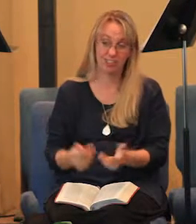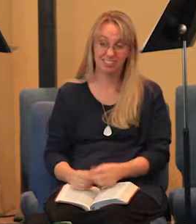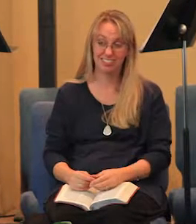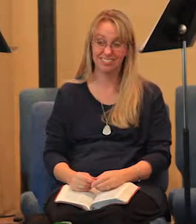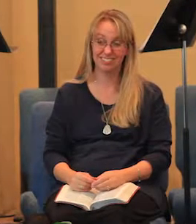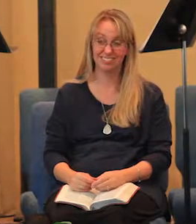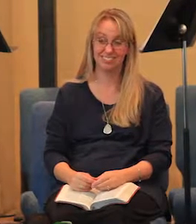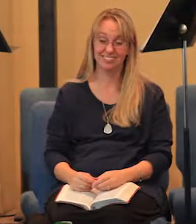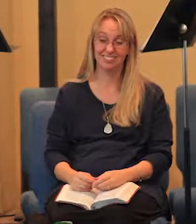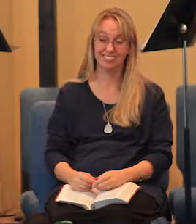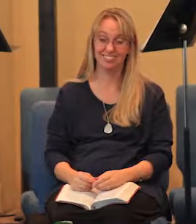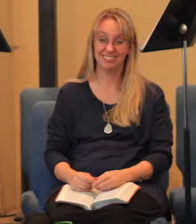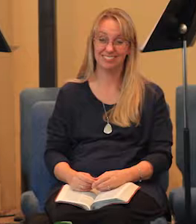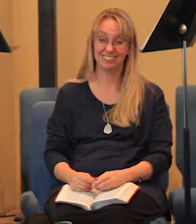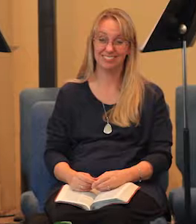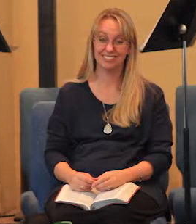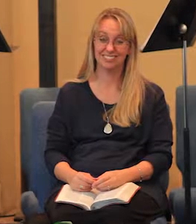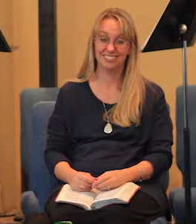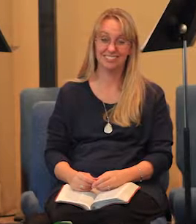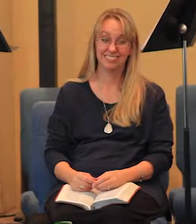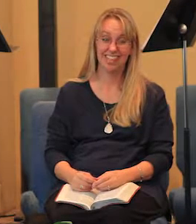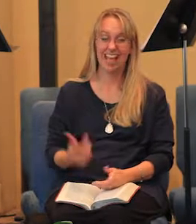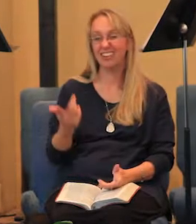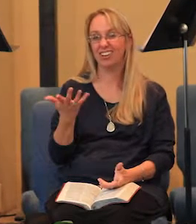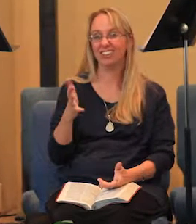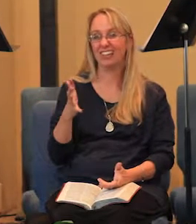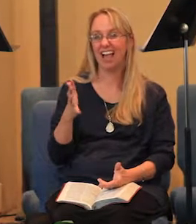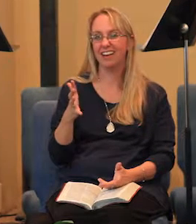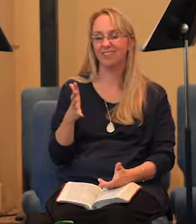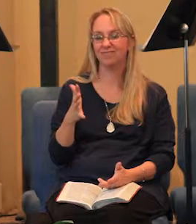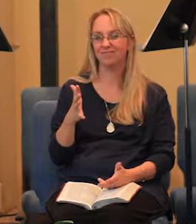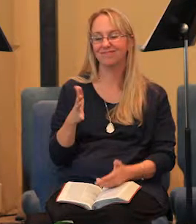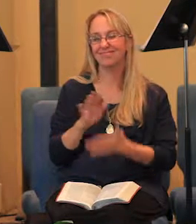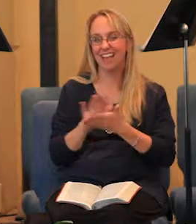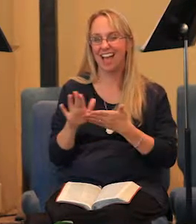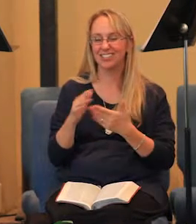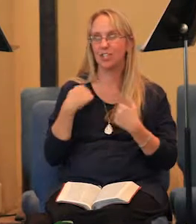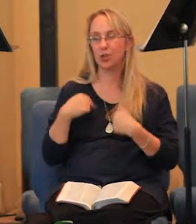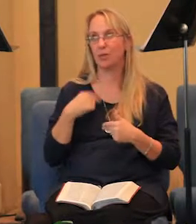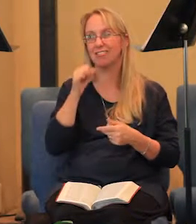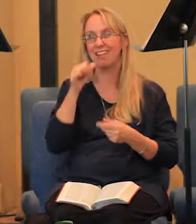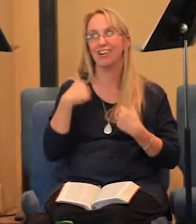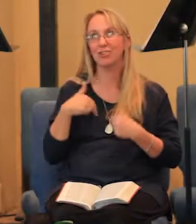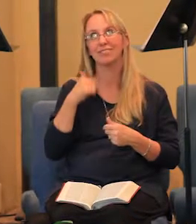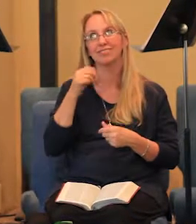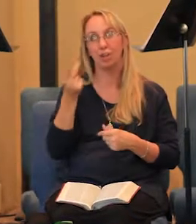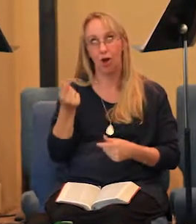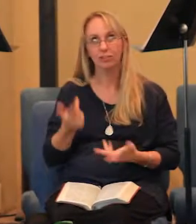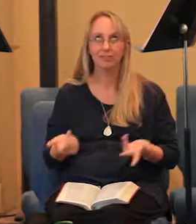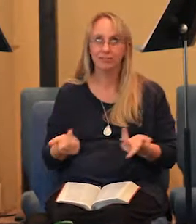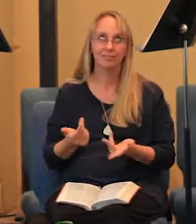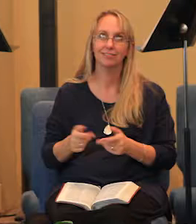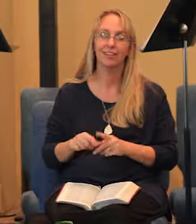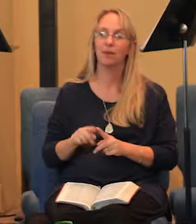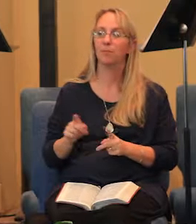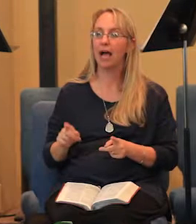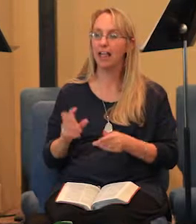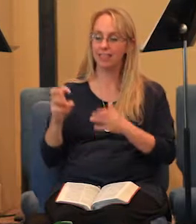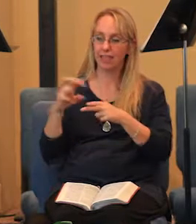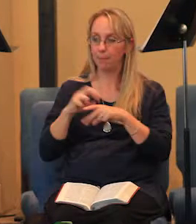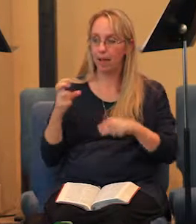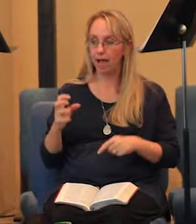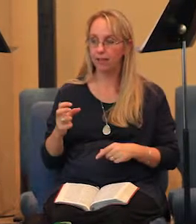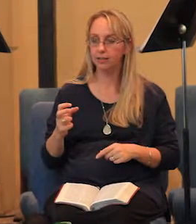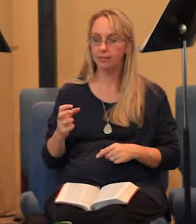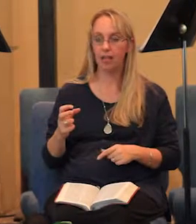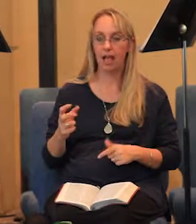dogs? And they're somewhat, I was going to say nice human beings, but they're not human beings, they're canines.